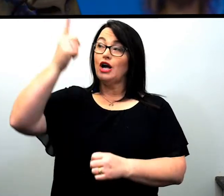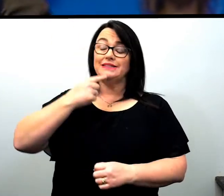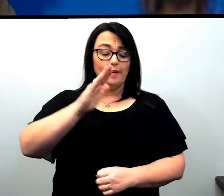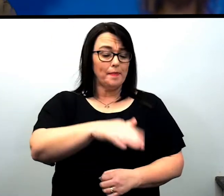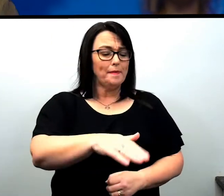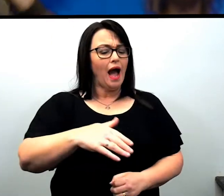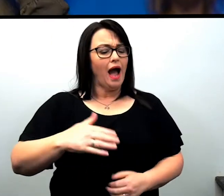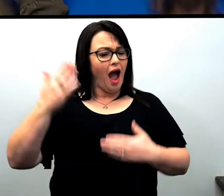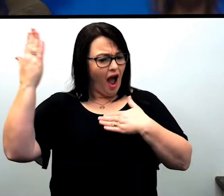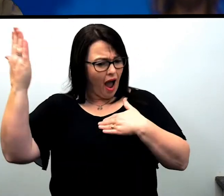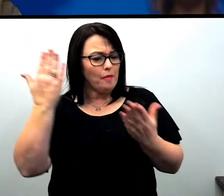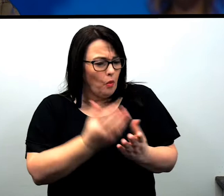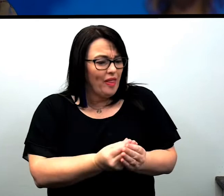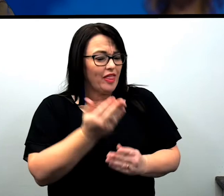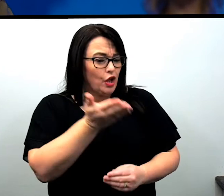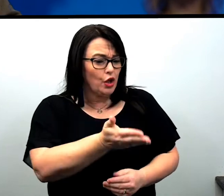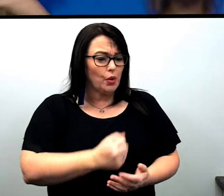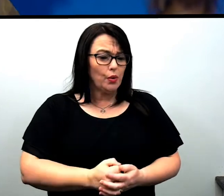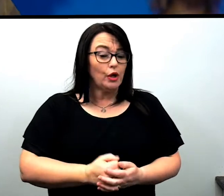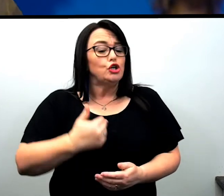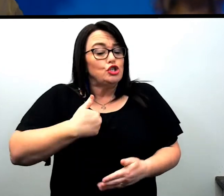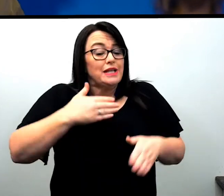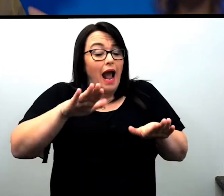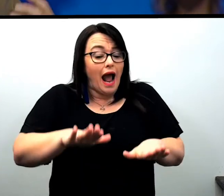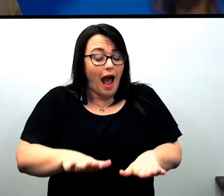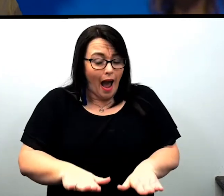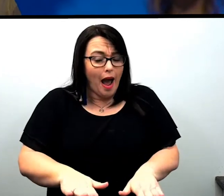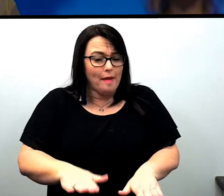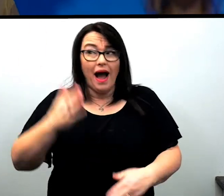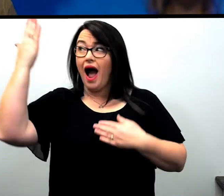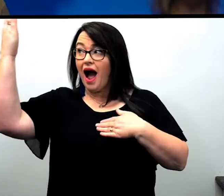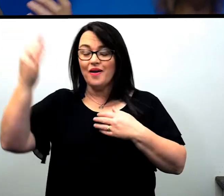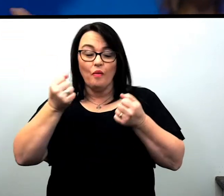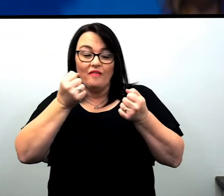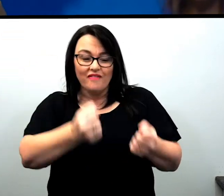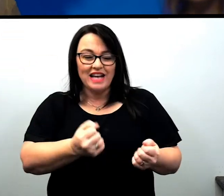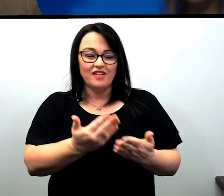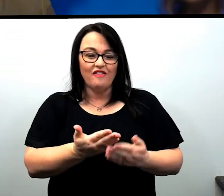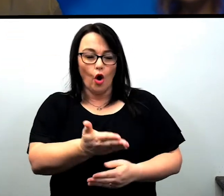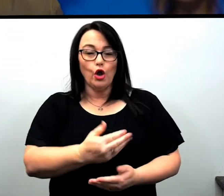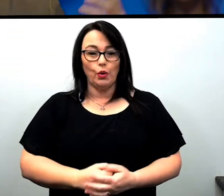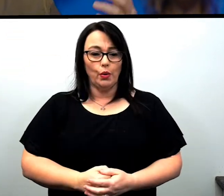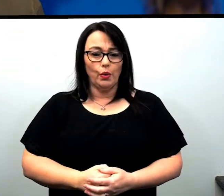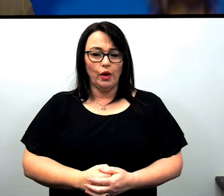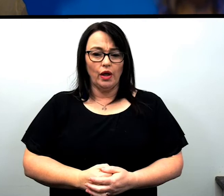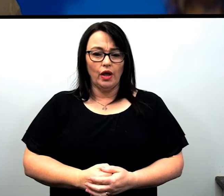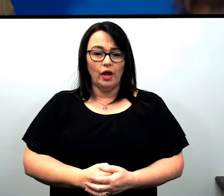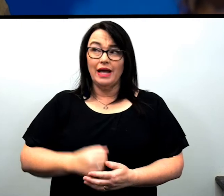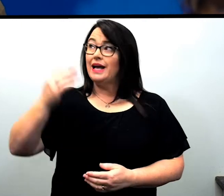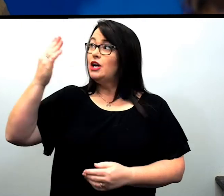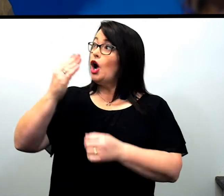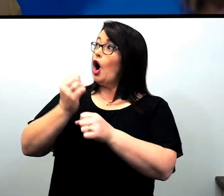going to fight for you. Just stay calm. Just stay calm. I'm going to fight for you. And then the Lord said to Moses, why are you crying